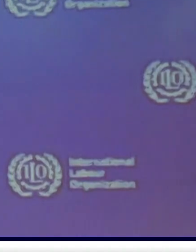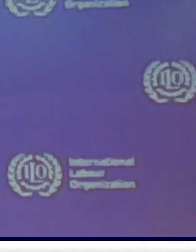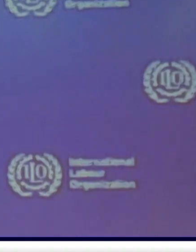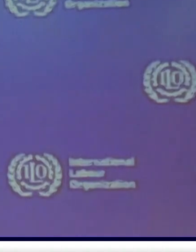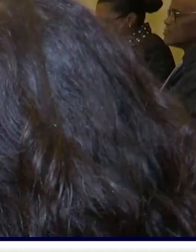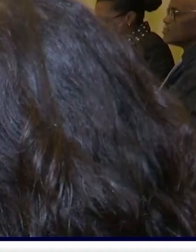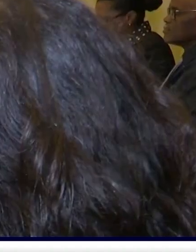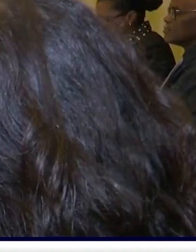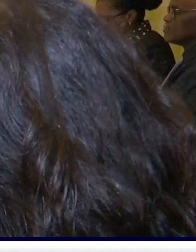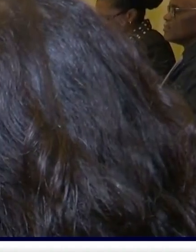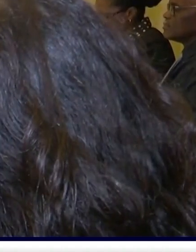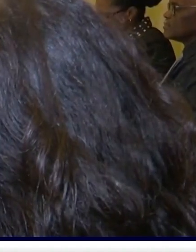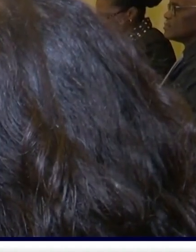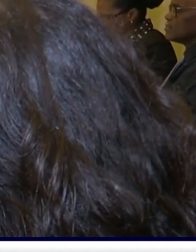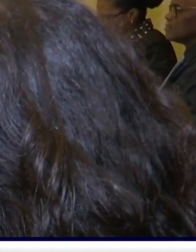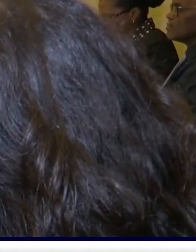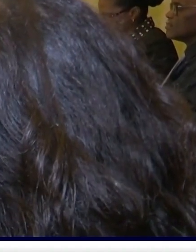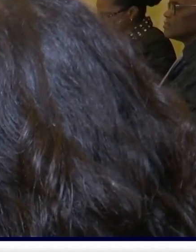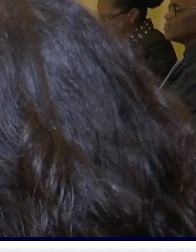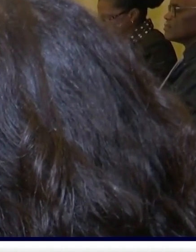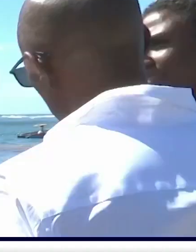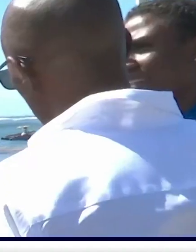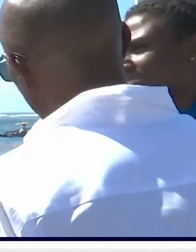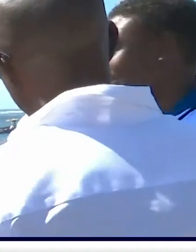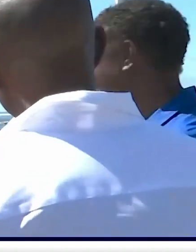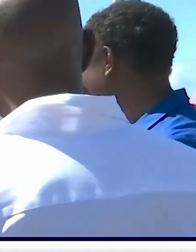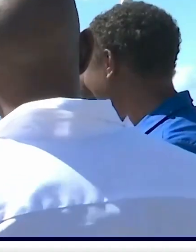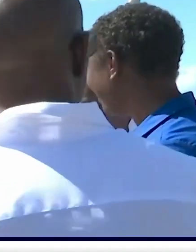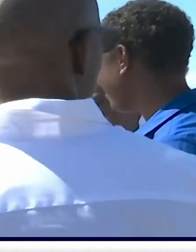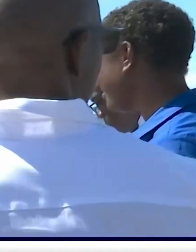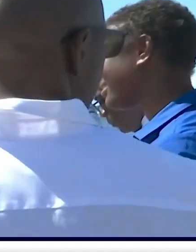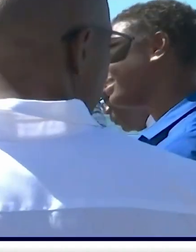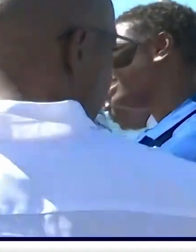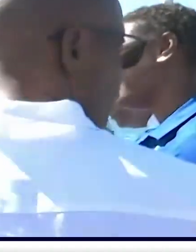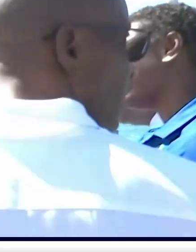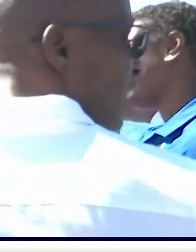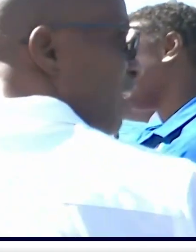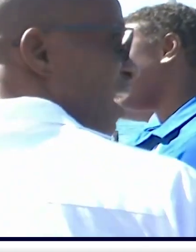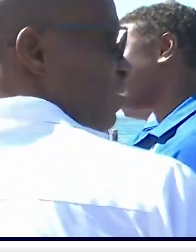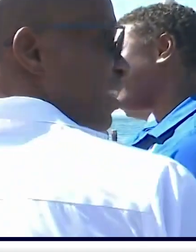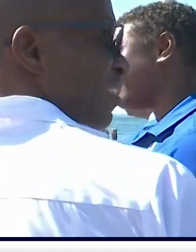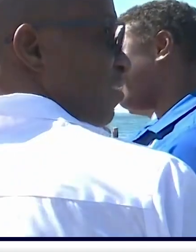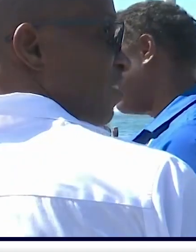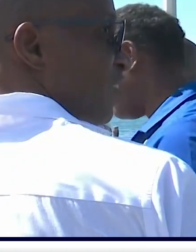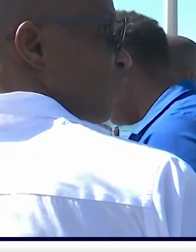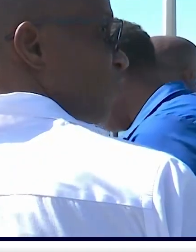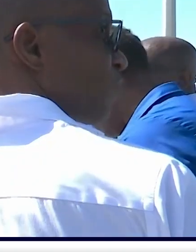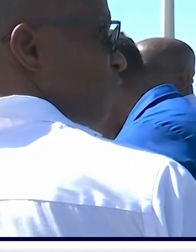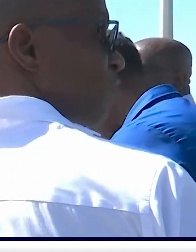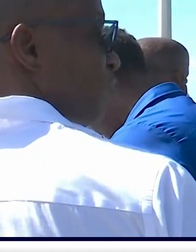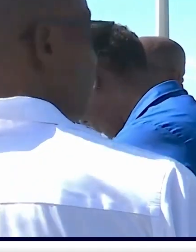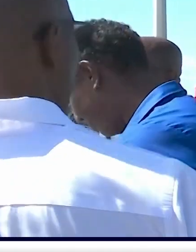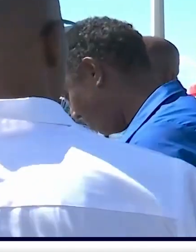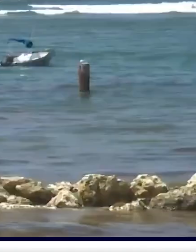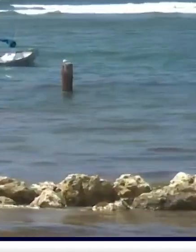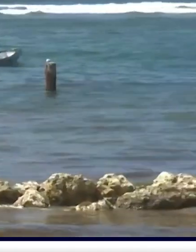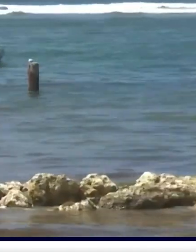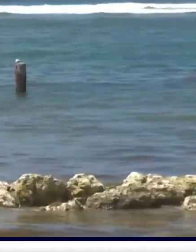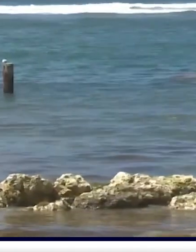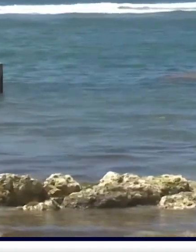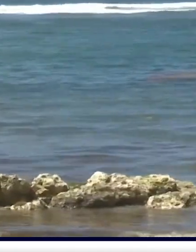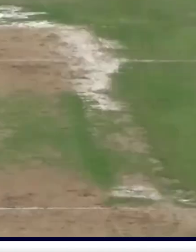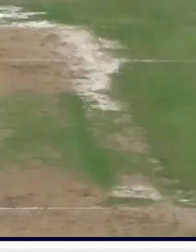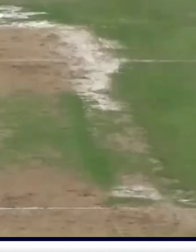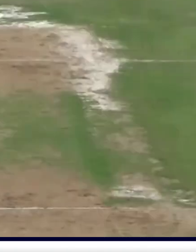blue economy underway. Government responds to opposition criticisms about its plan for the fishing industry. And